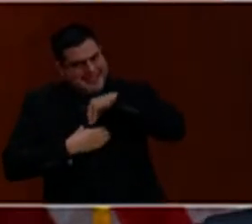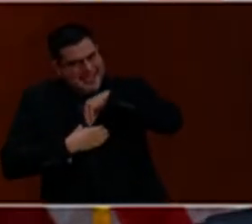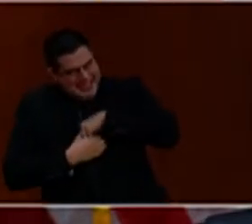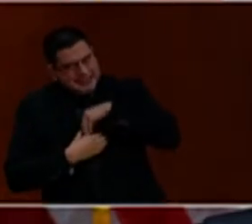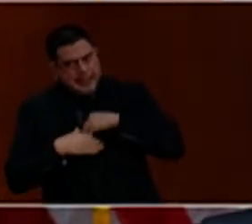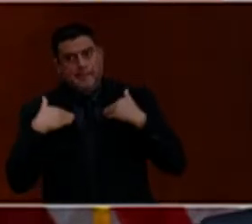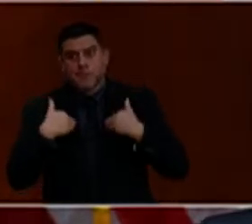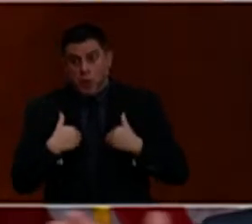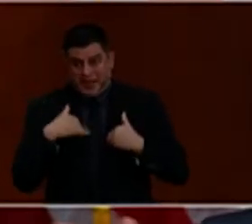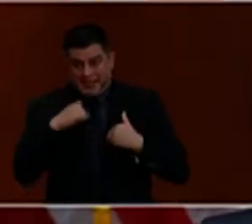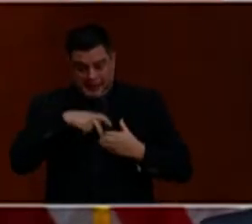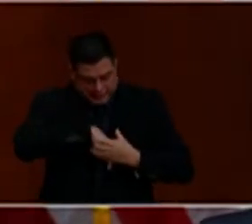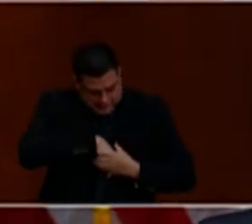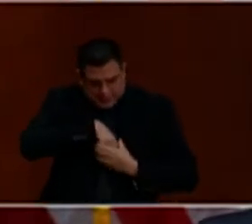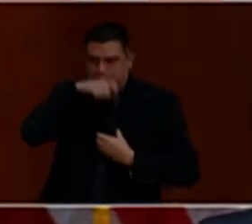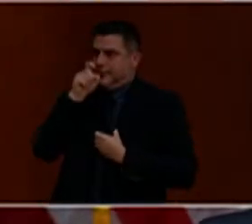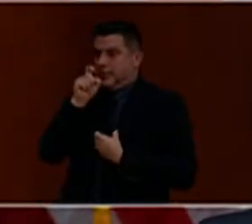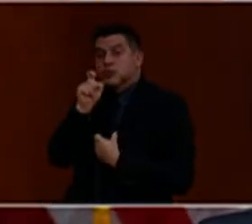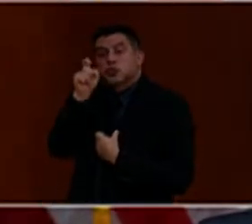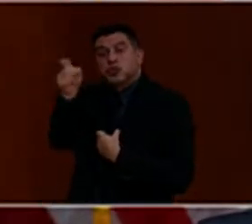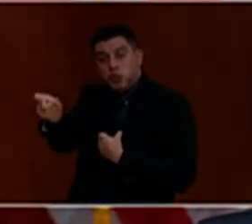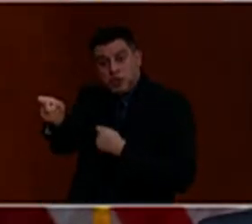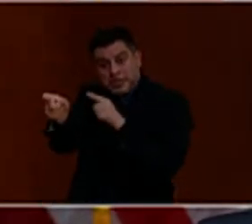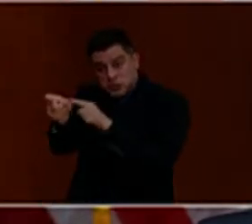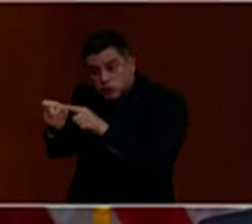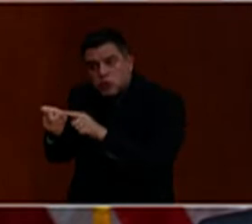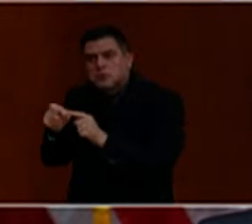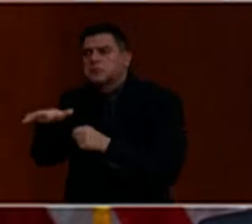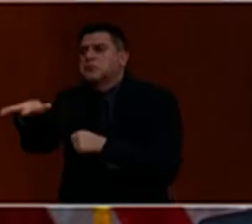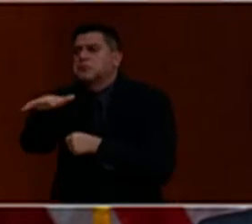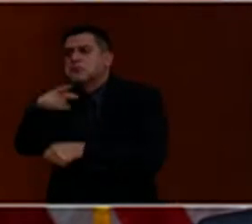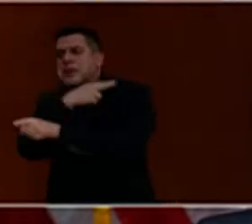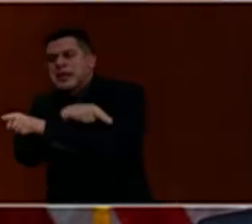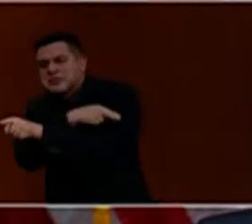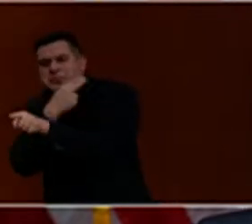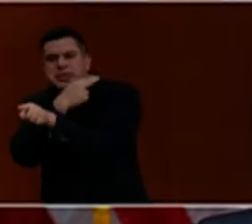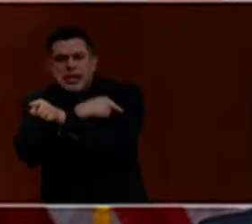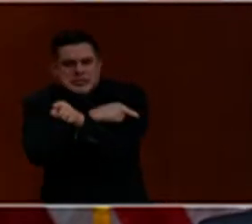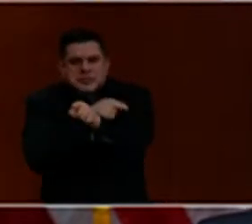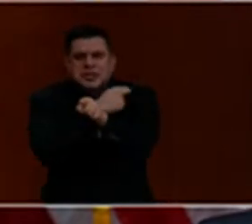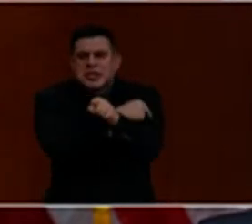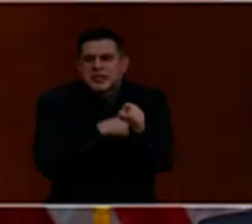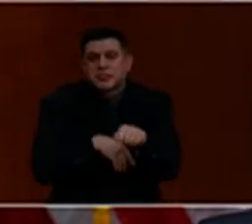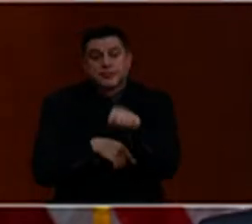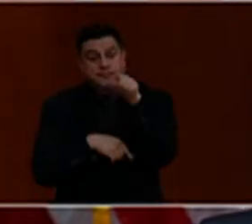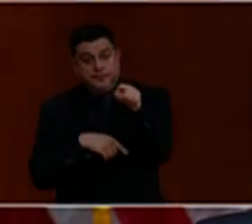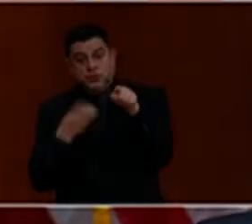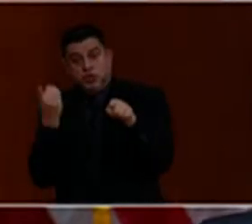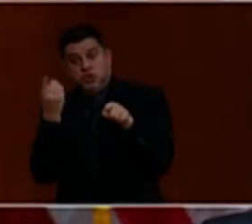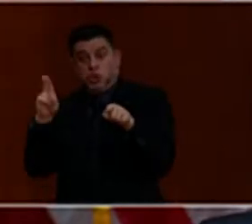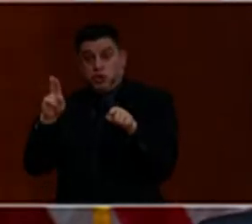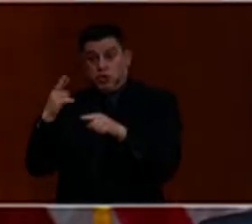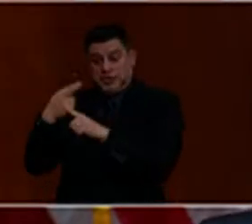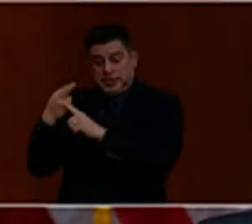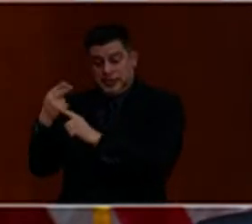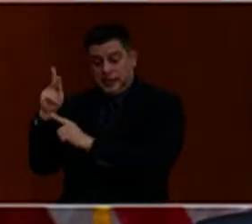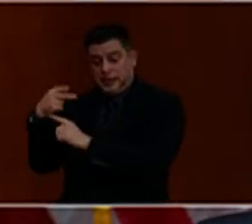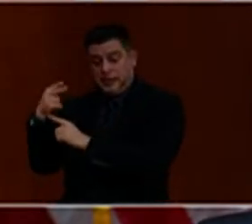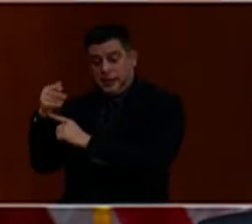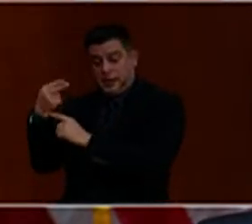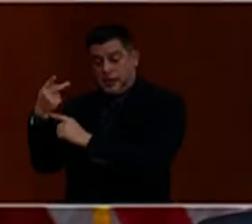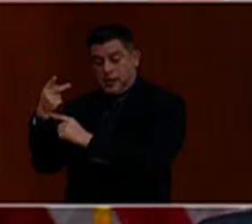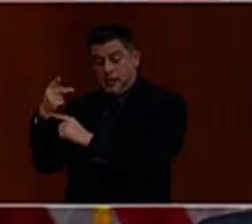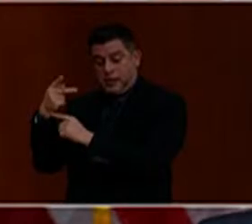we have folks from Ascension here, Dr. Kafrani, and they are doing well with it. They've got a